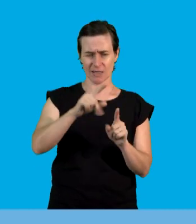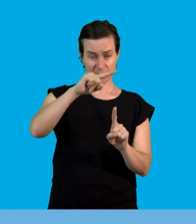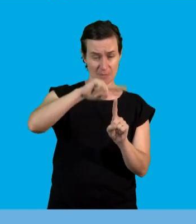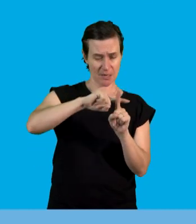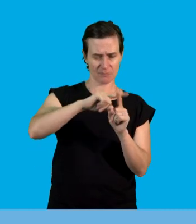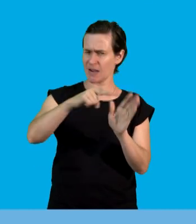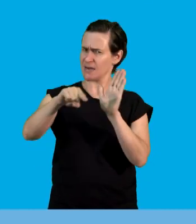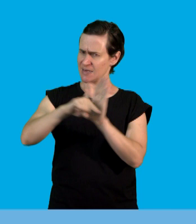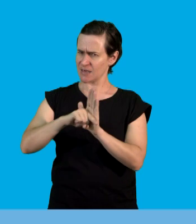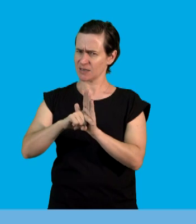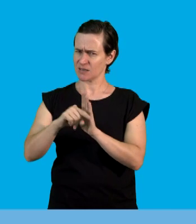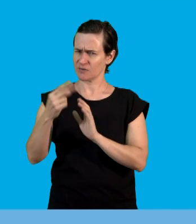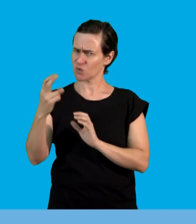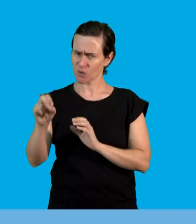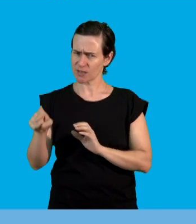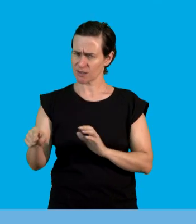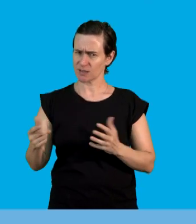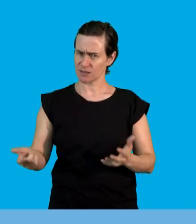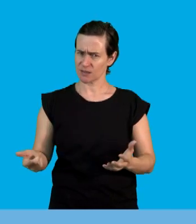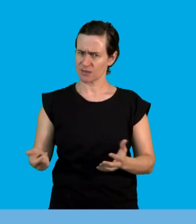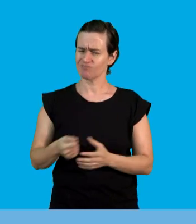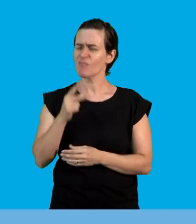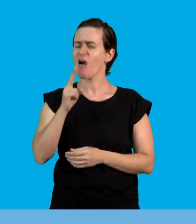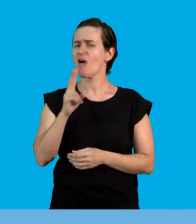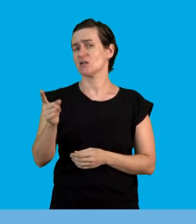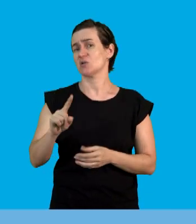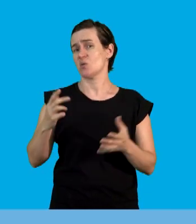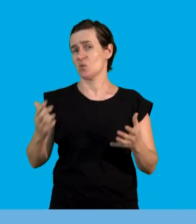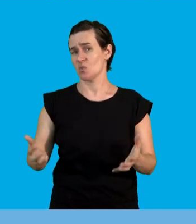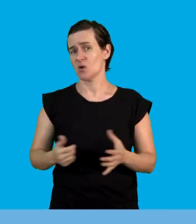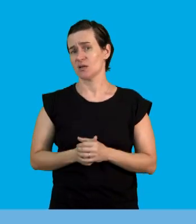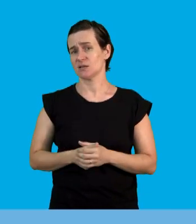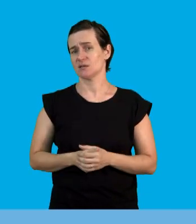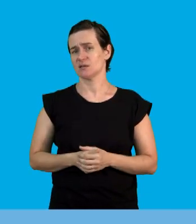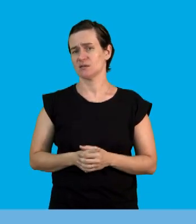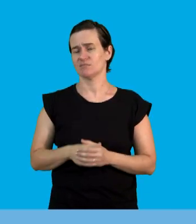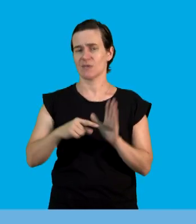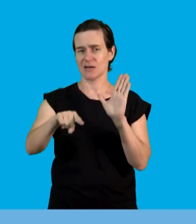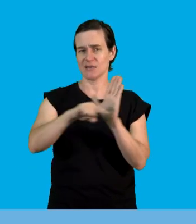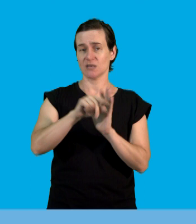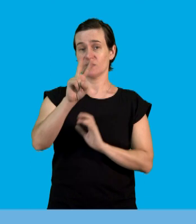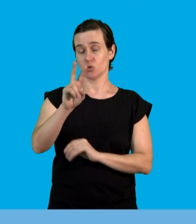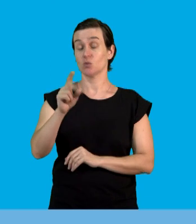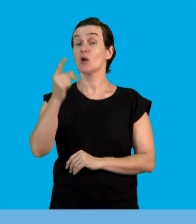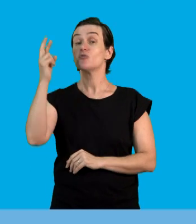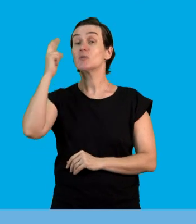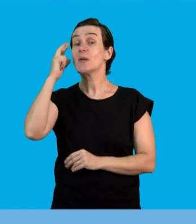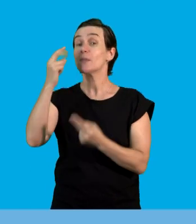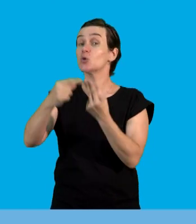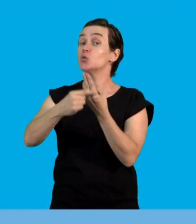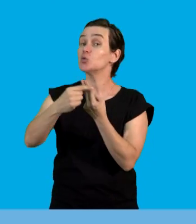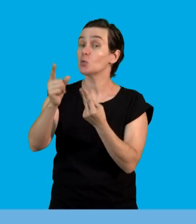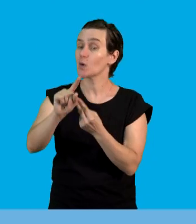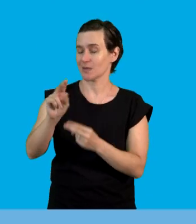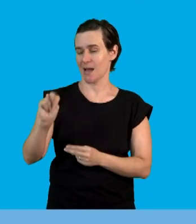a negative 2. So this is negative 20. The answer that you're going to be getting is going to be a negative 2. Remember, the unit